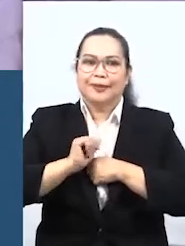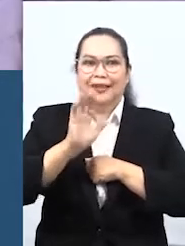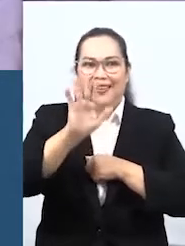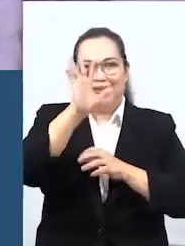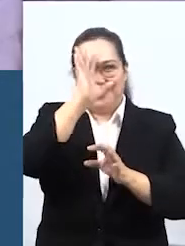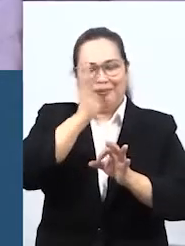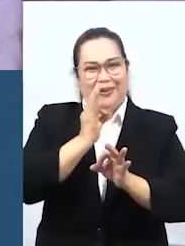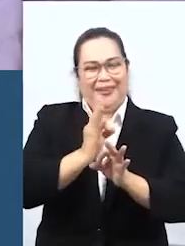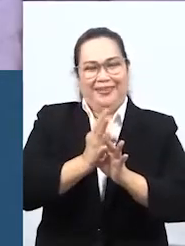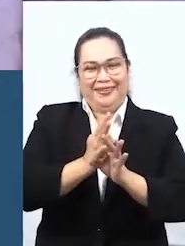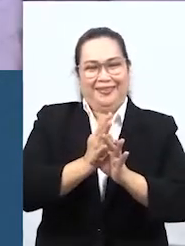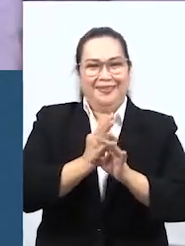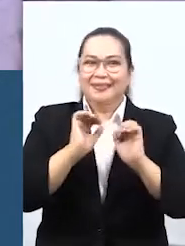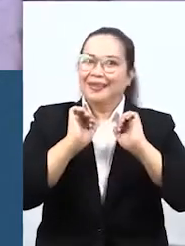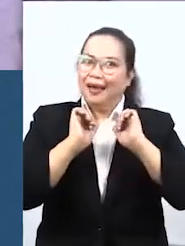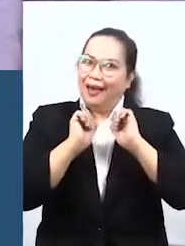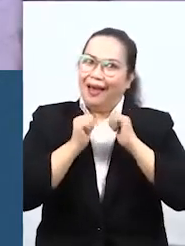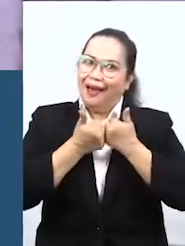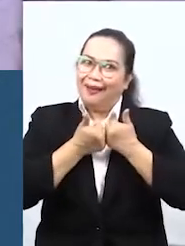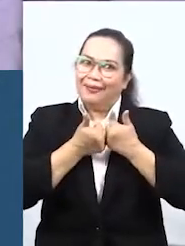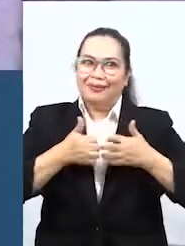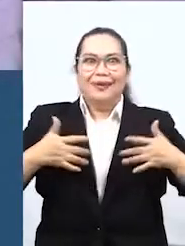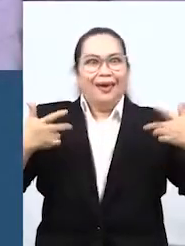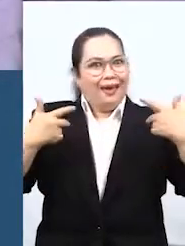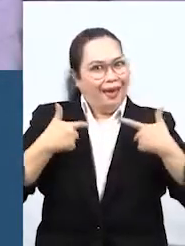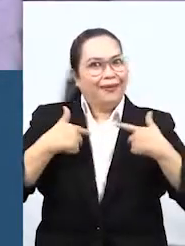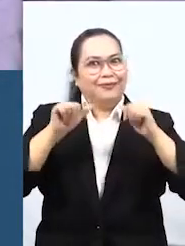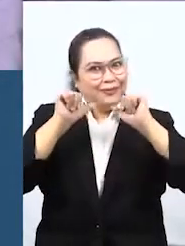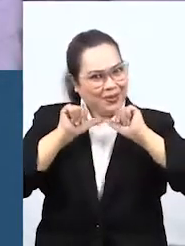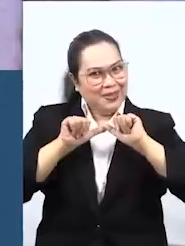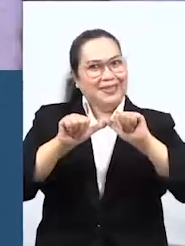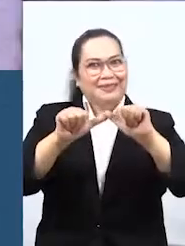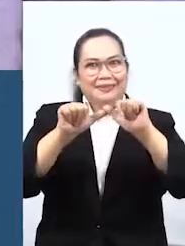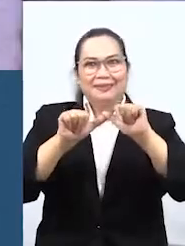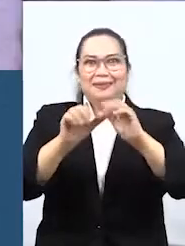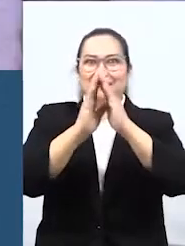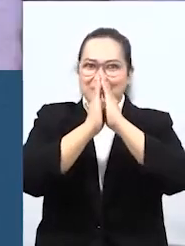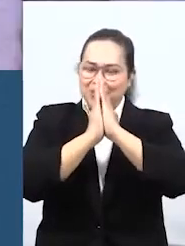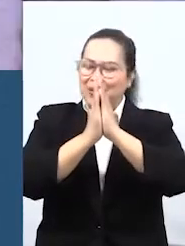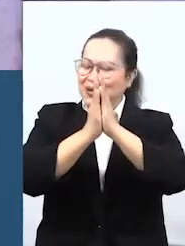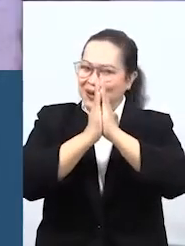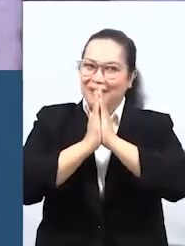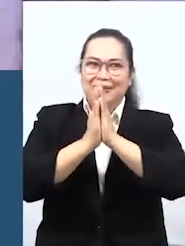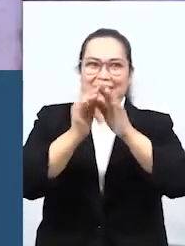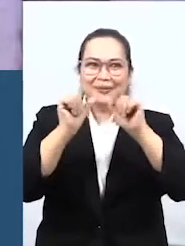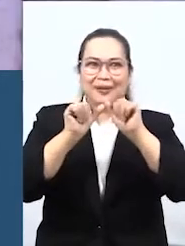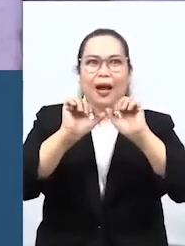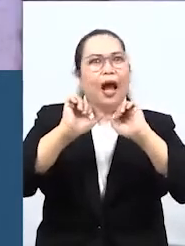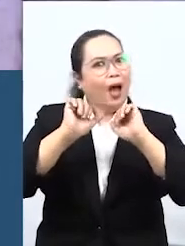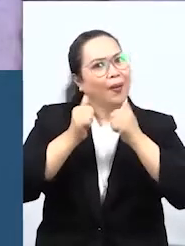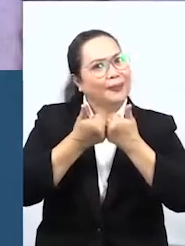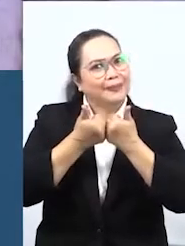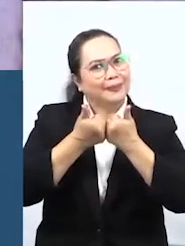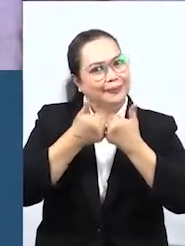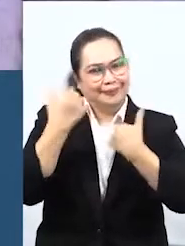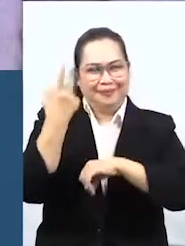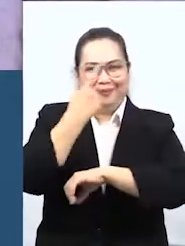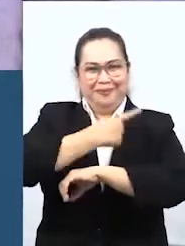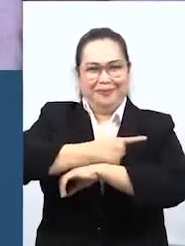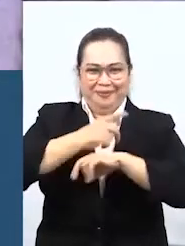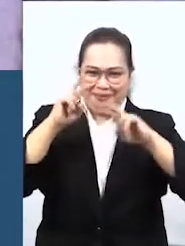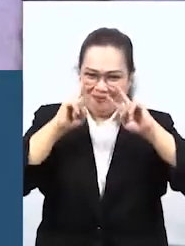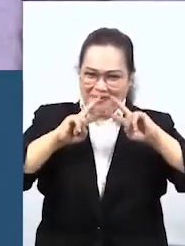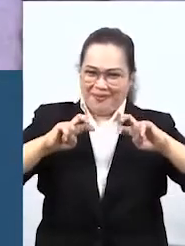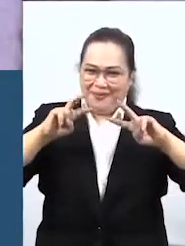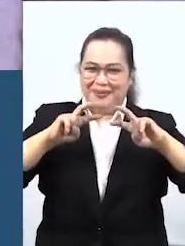Faith How do you have this persistency in prayer and so today we be examining a